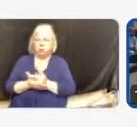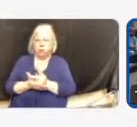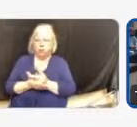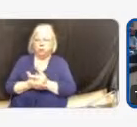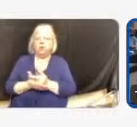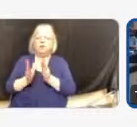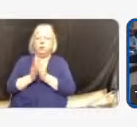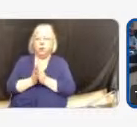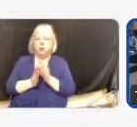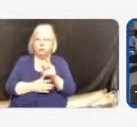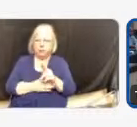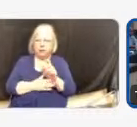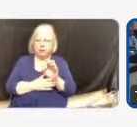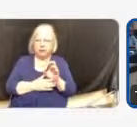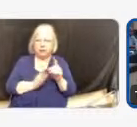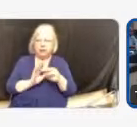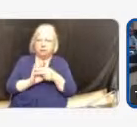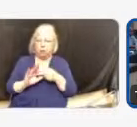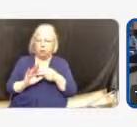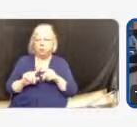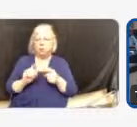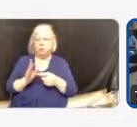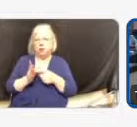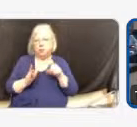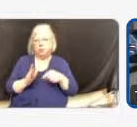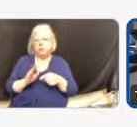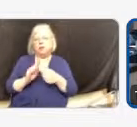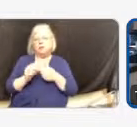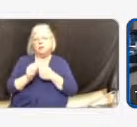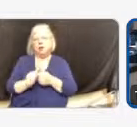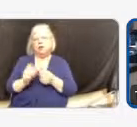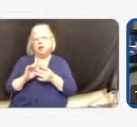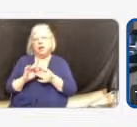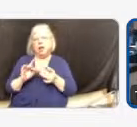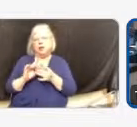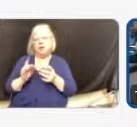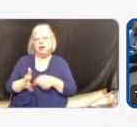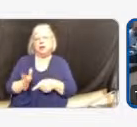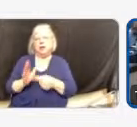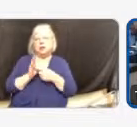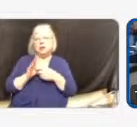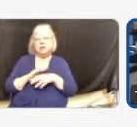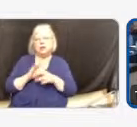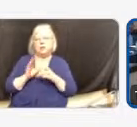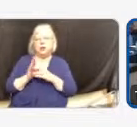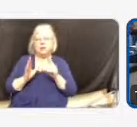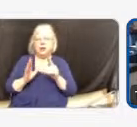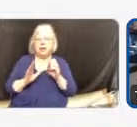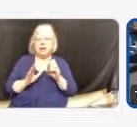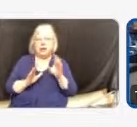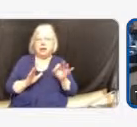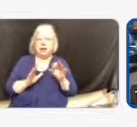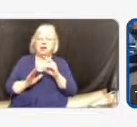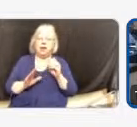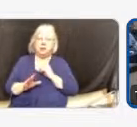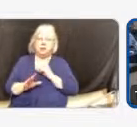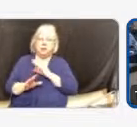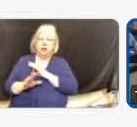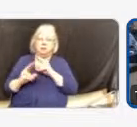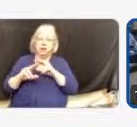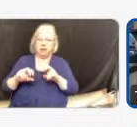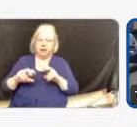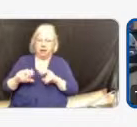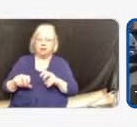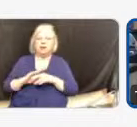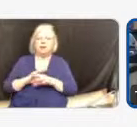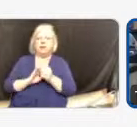requested PCD zoning subject to compliance with the comments and conditions outlined in paragraphs D, E, and F, and the staff analysis of